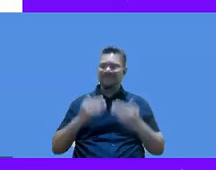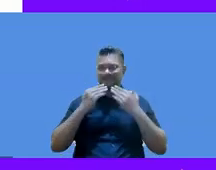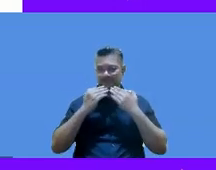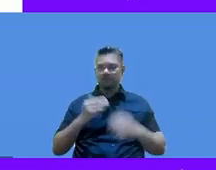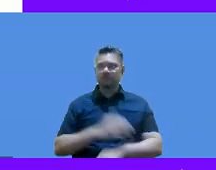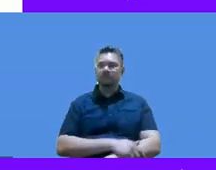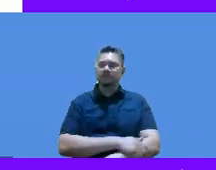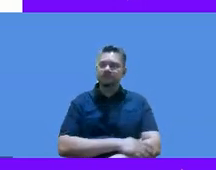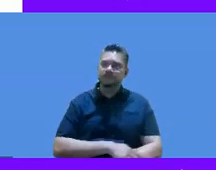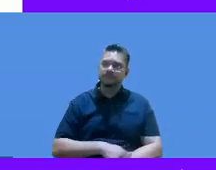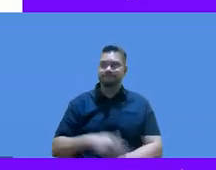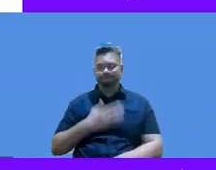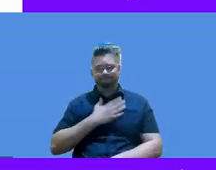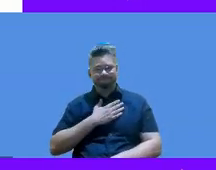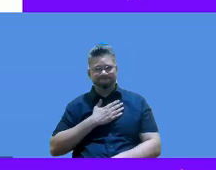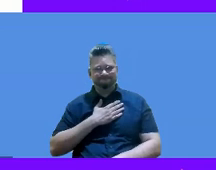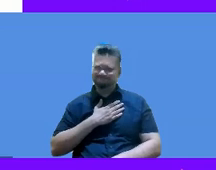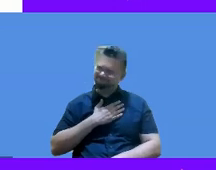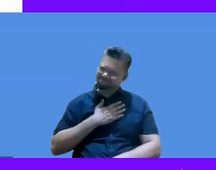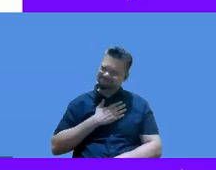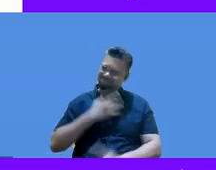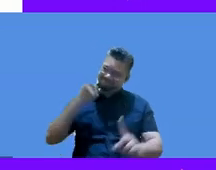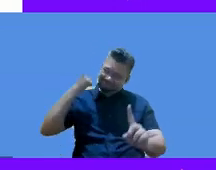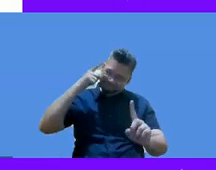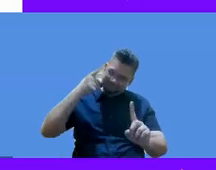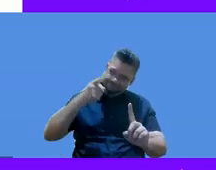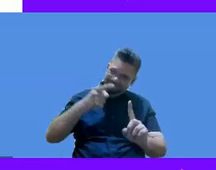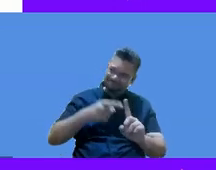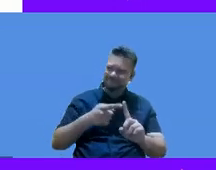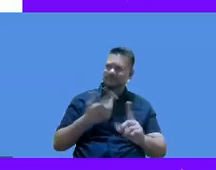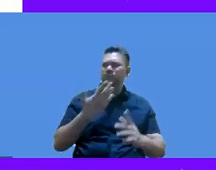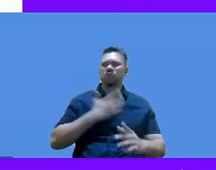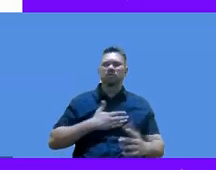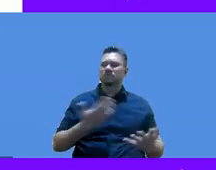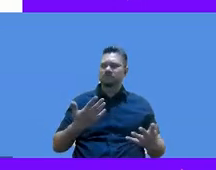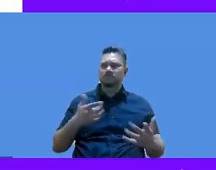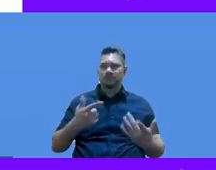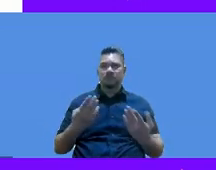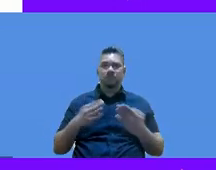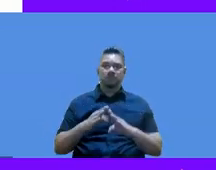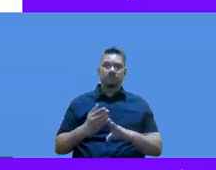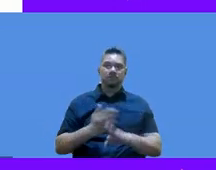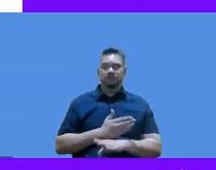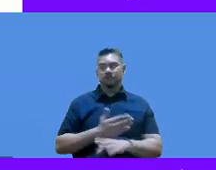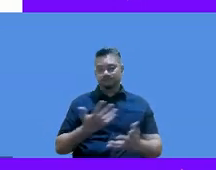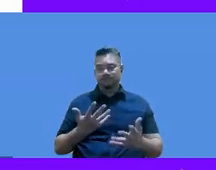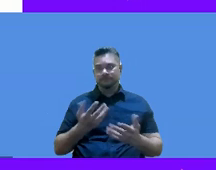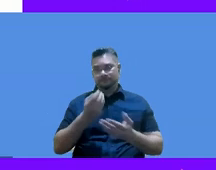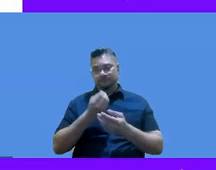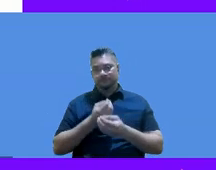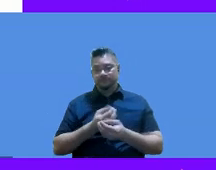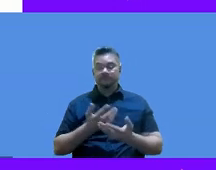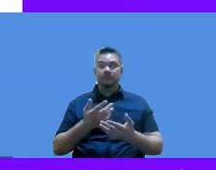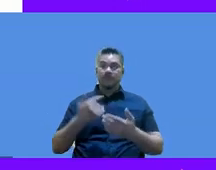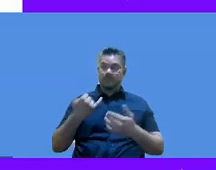really want to give a shout out to before the end of the session, all the young people here. So this Friday, we're having our